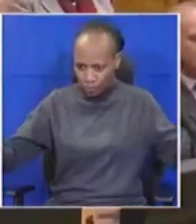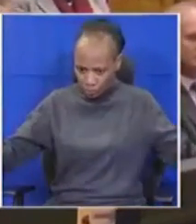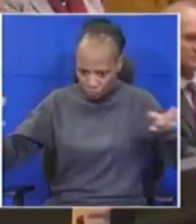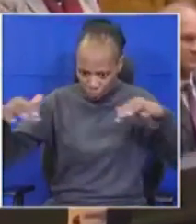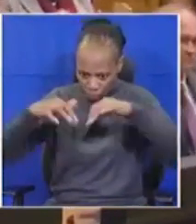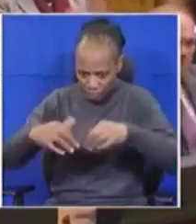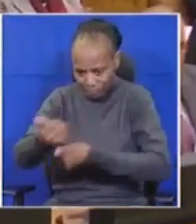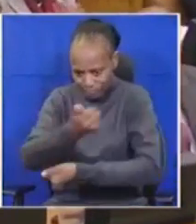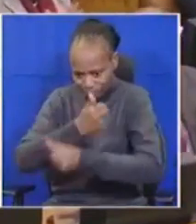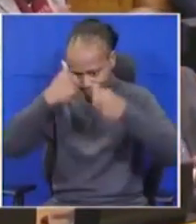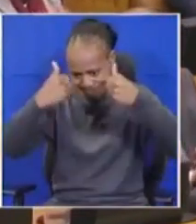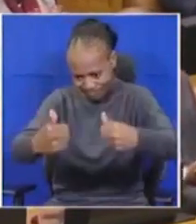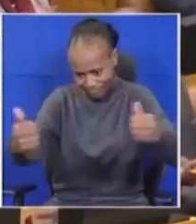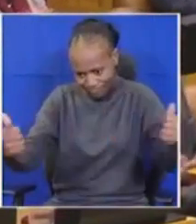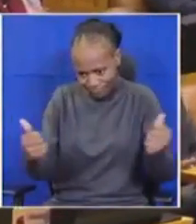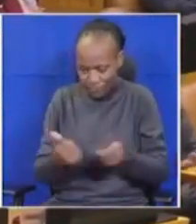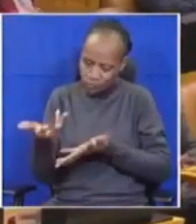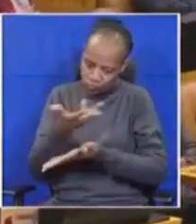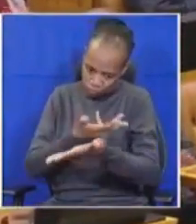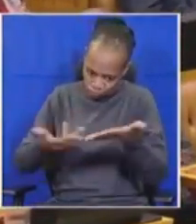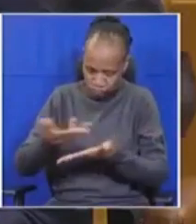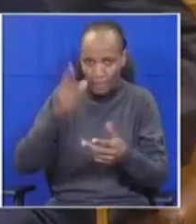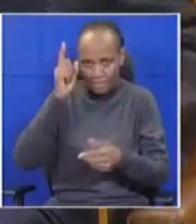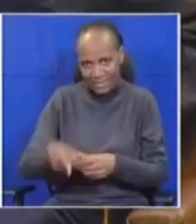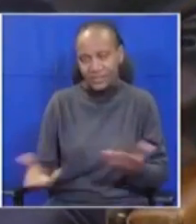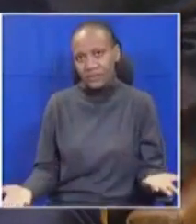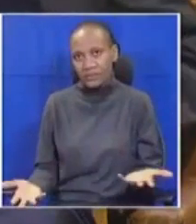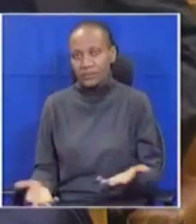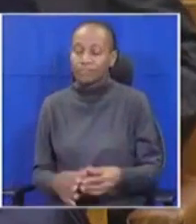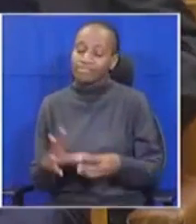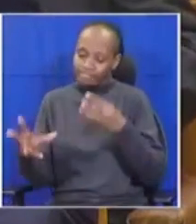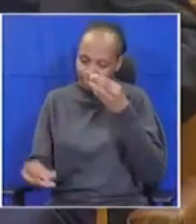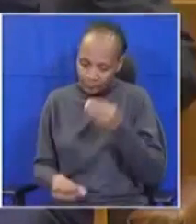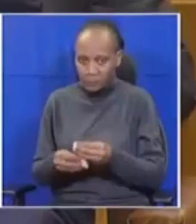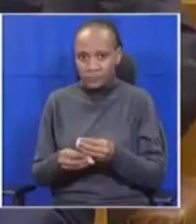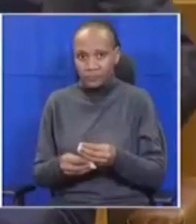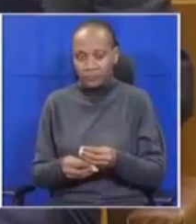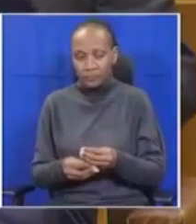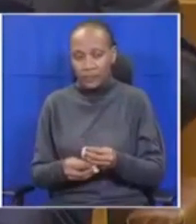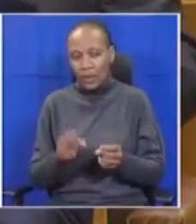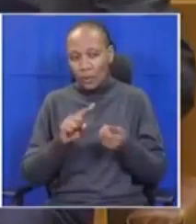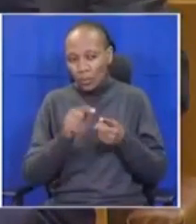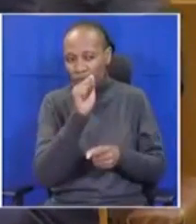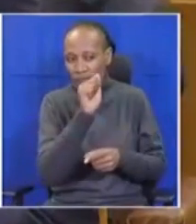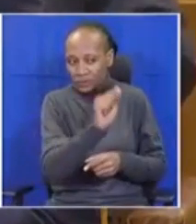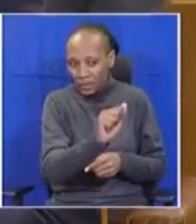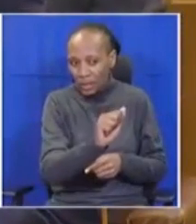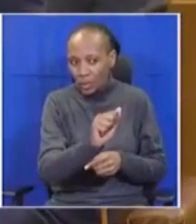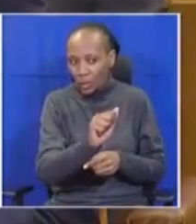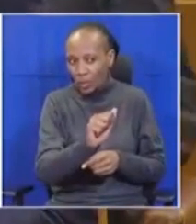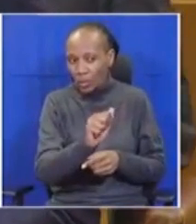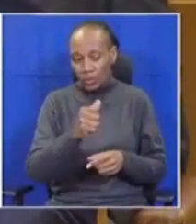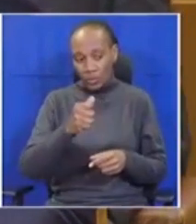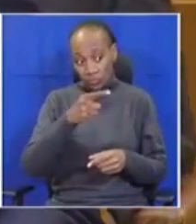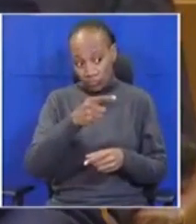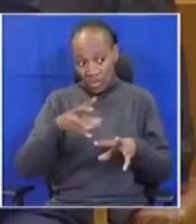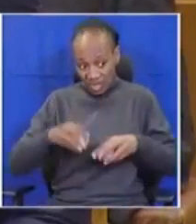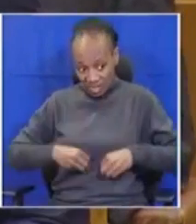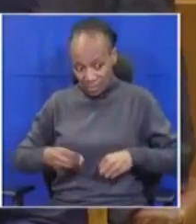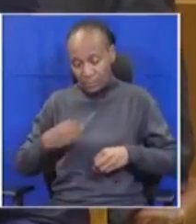injustice. Having said that, I welcome your input on the input South Africans have made. I want to